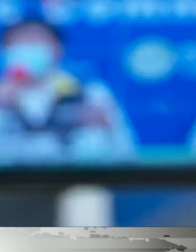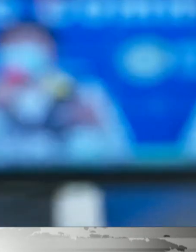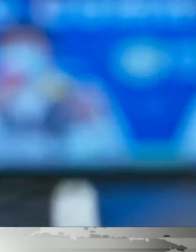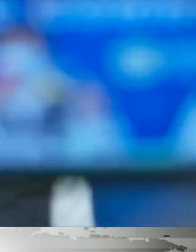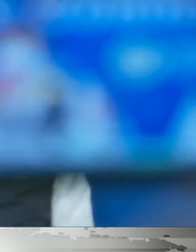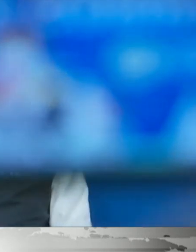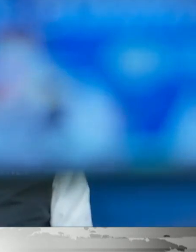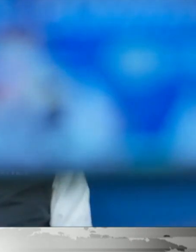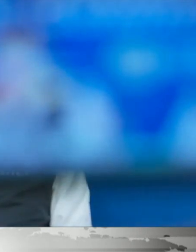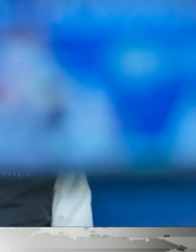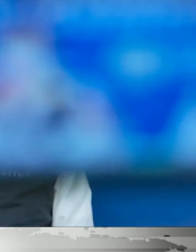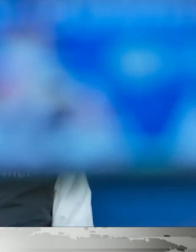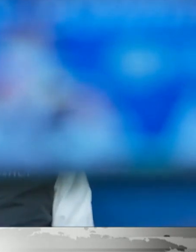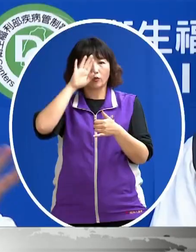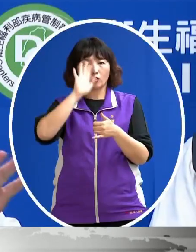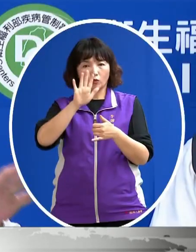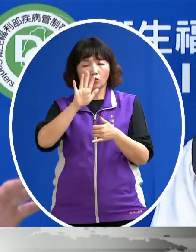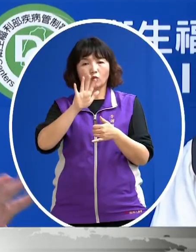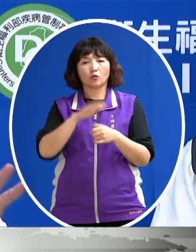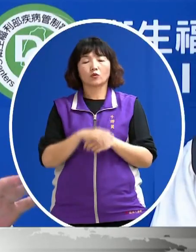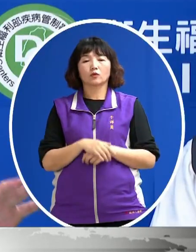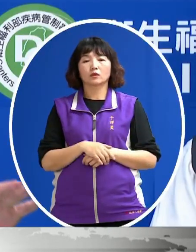plans to continue upscaling testing.